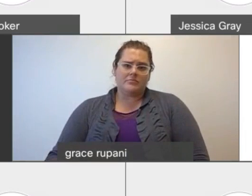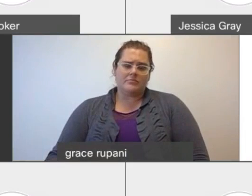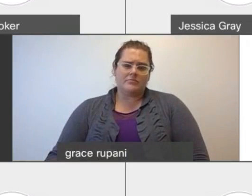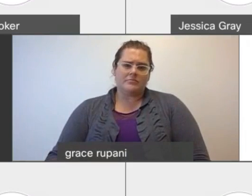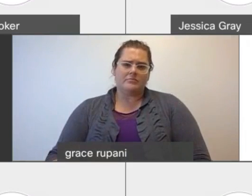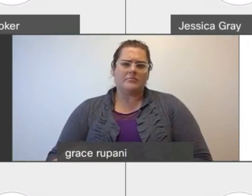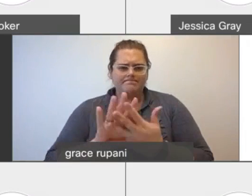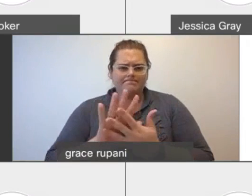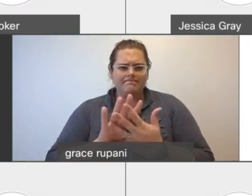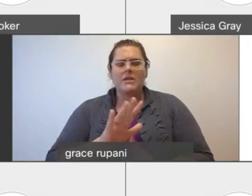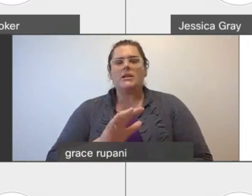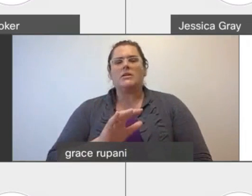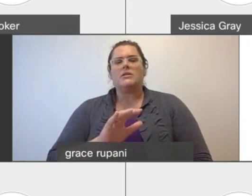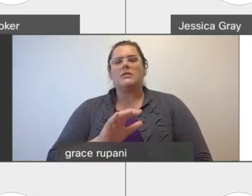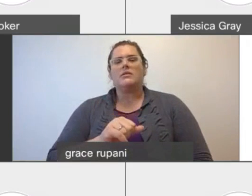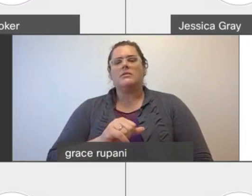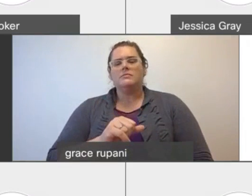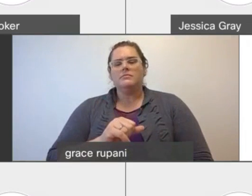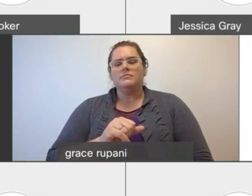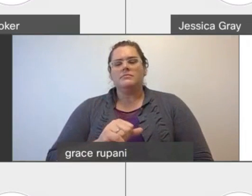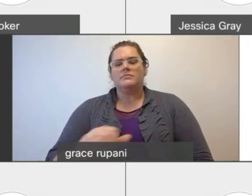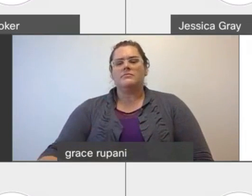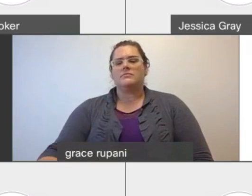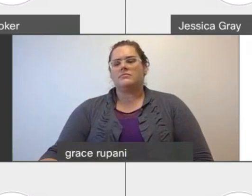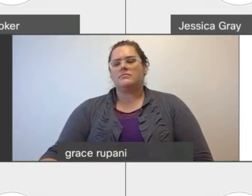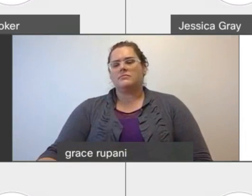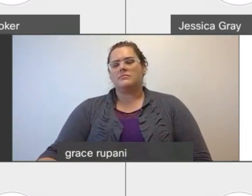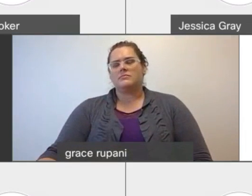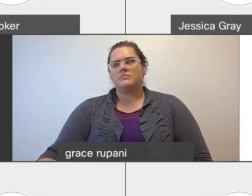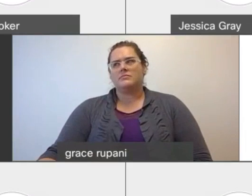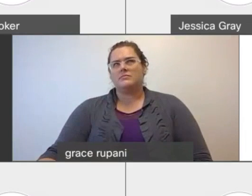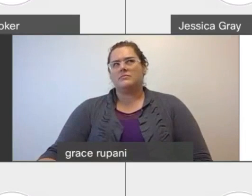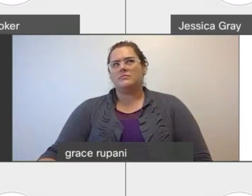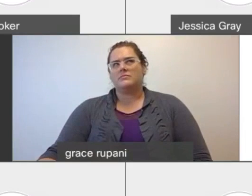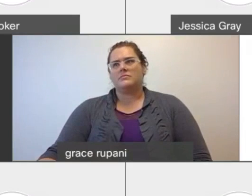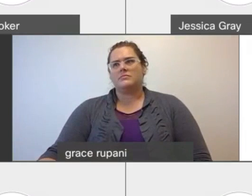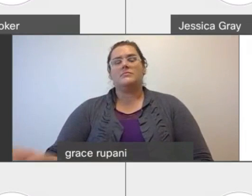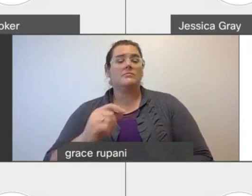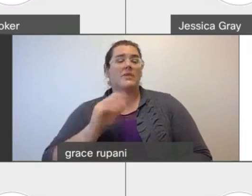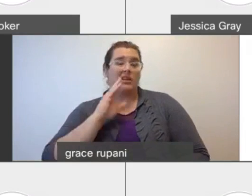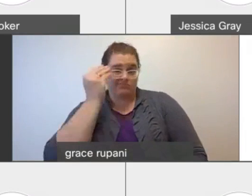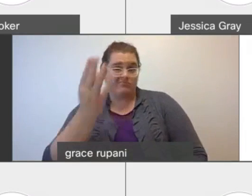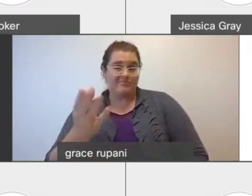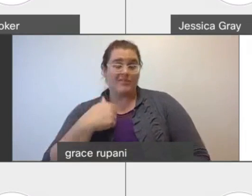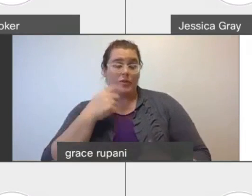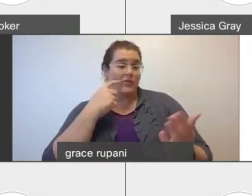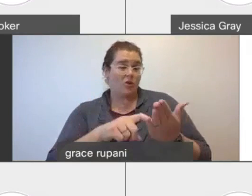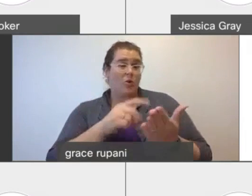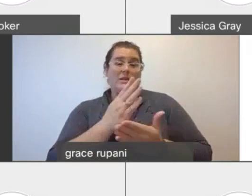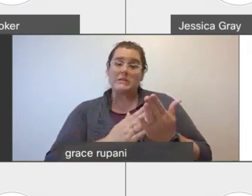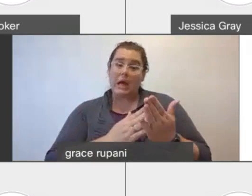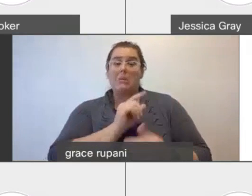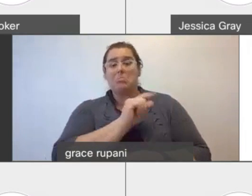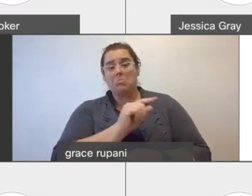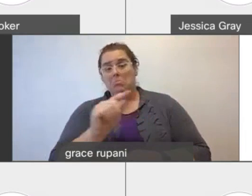what I will say is that we do have some providers who provide their services. And within the